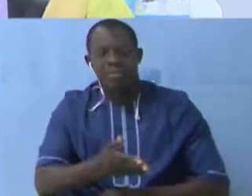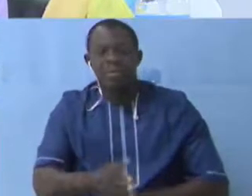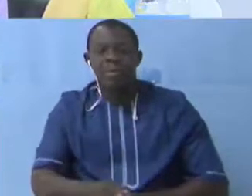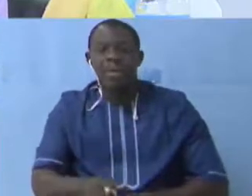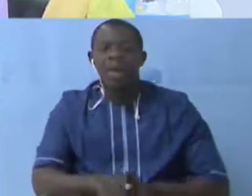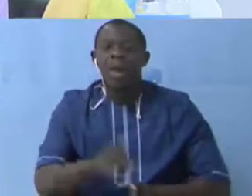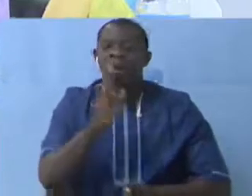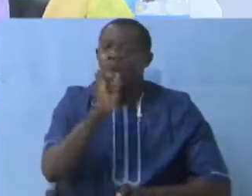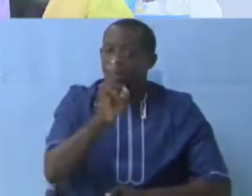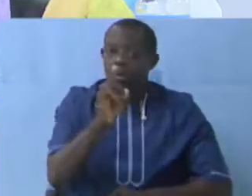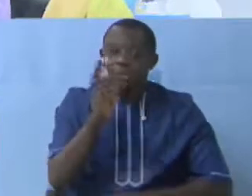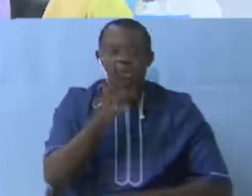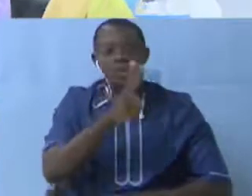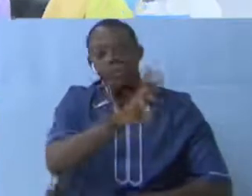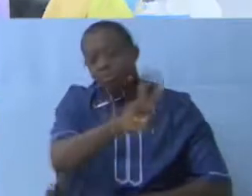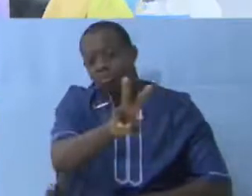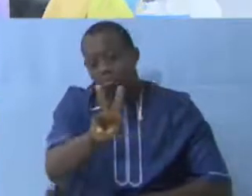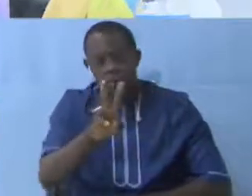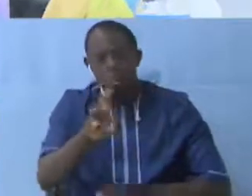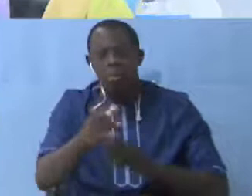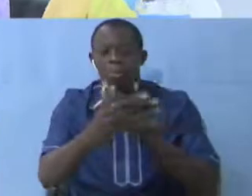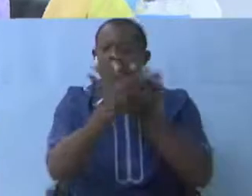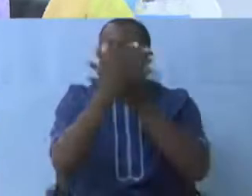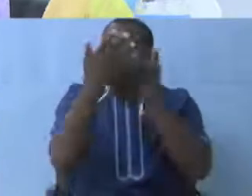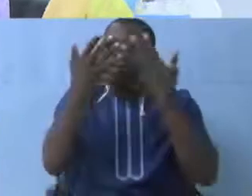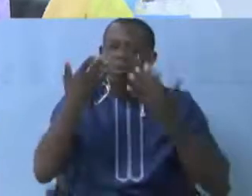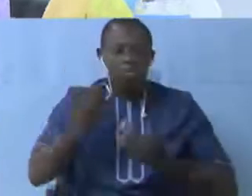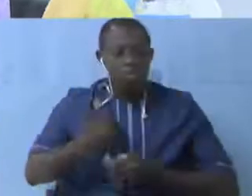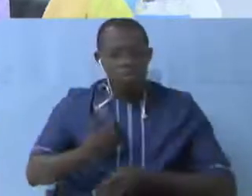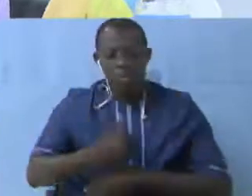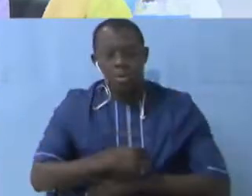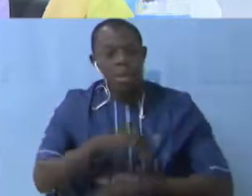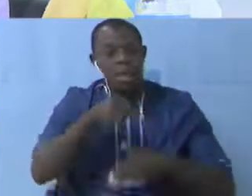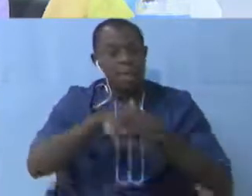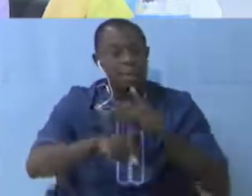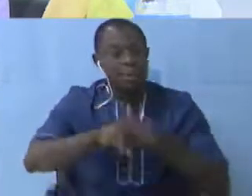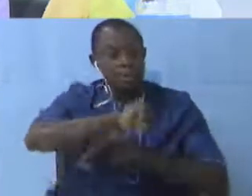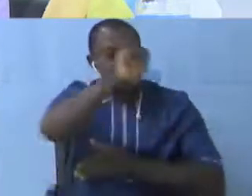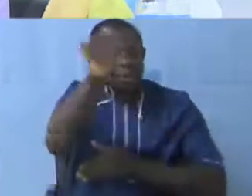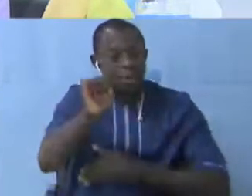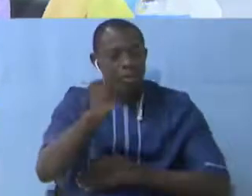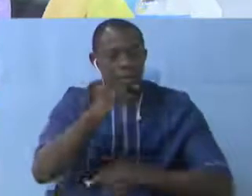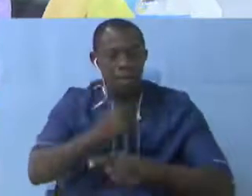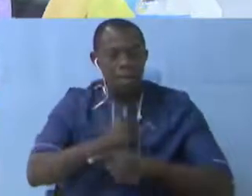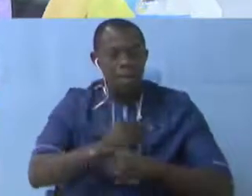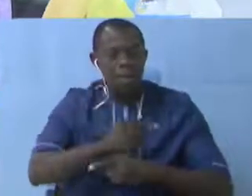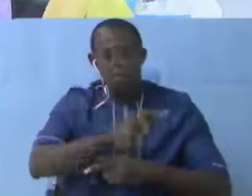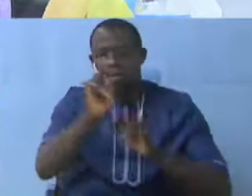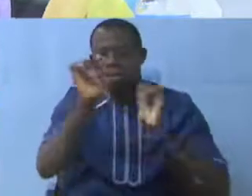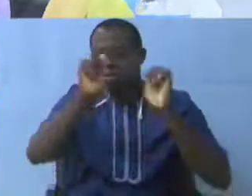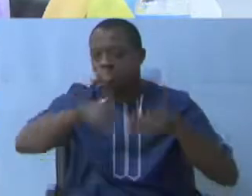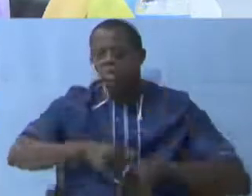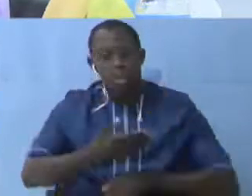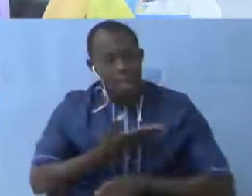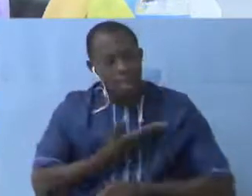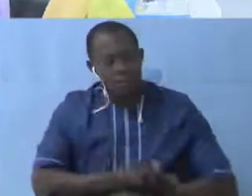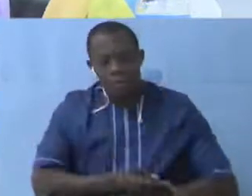But you will see that many people in the diaspora will not even be able to come and bury their family members, especially their parents.